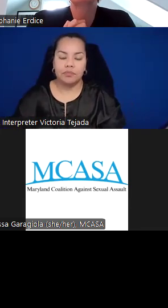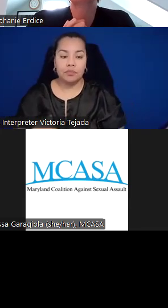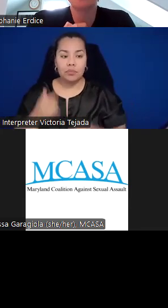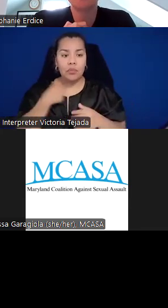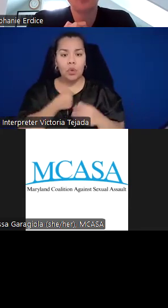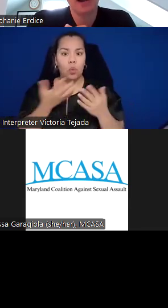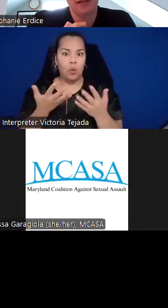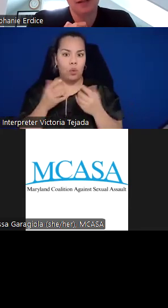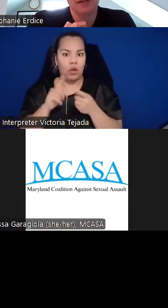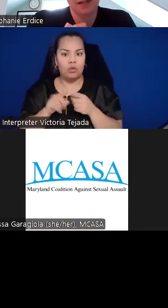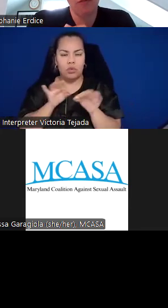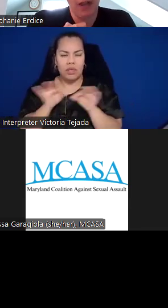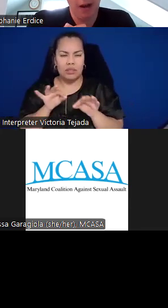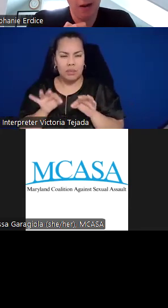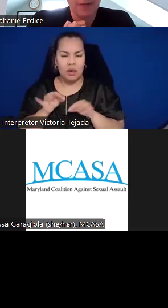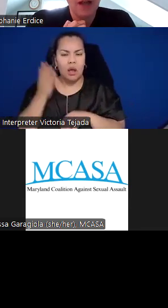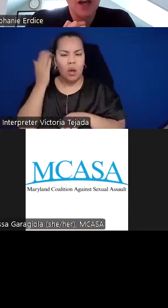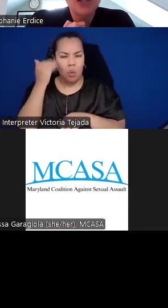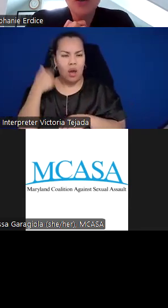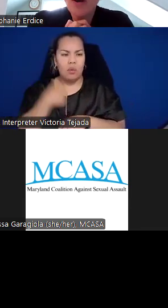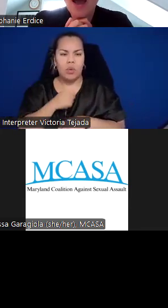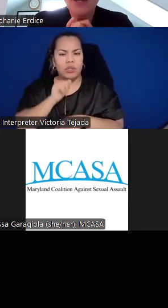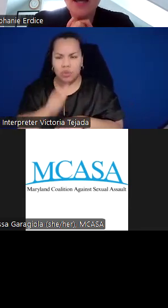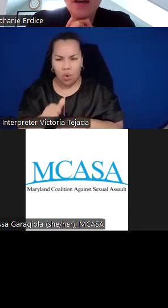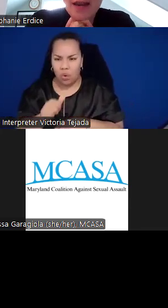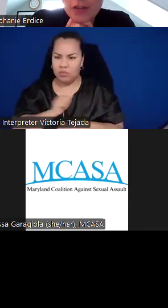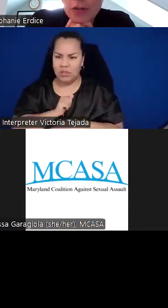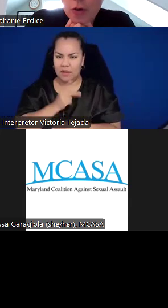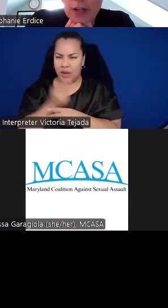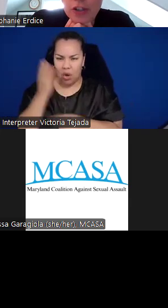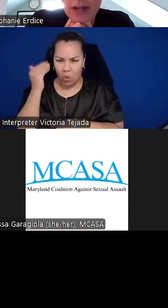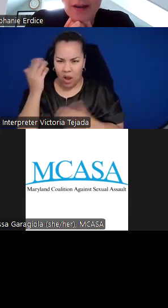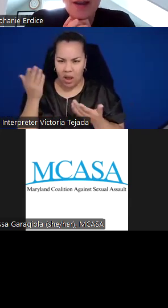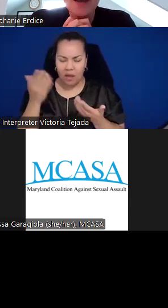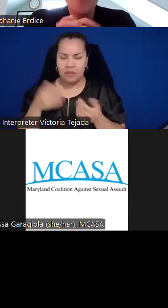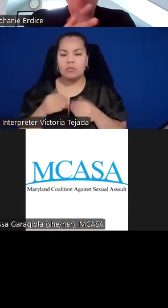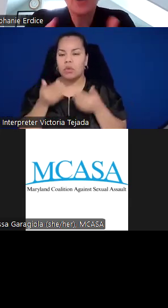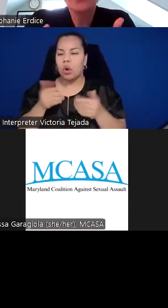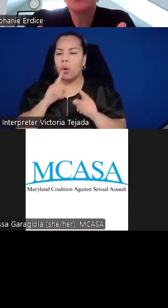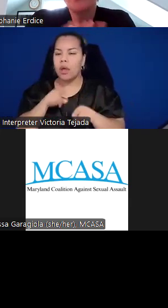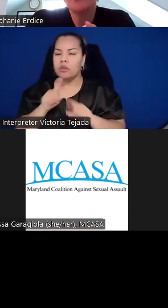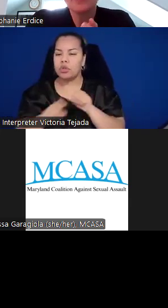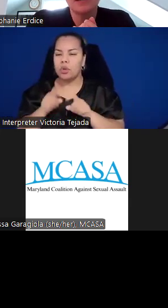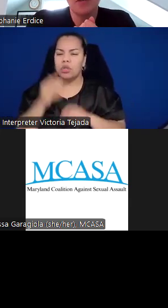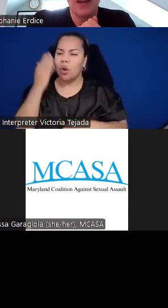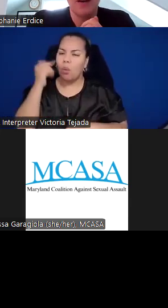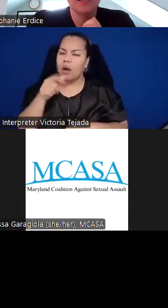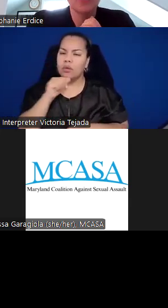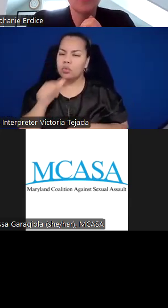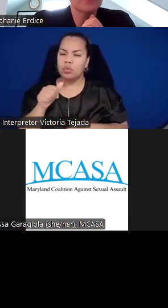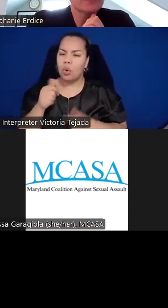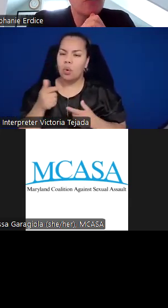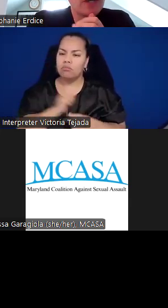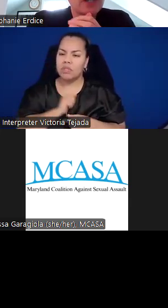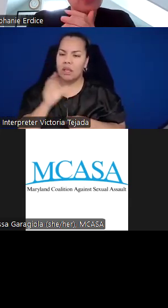into why we don't practice self-care. So go ahead and answer the question, why you don't practice self-care.